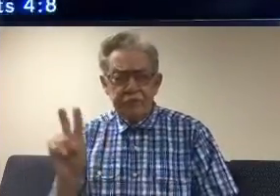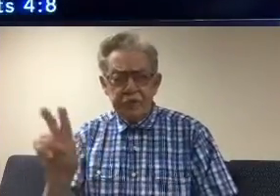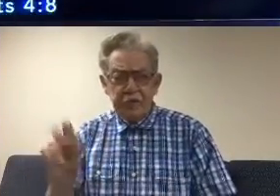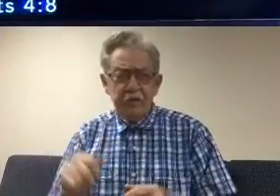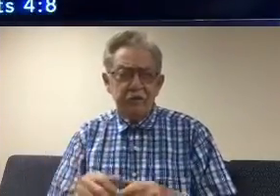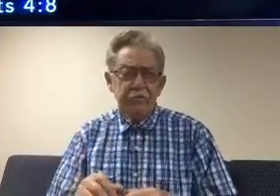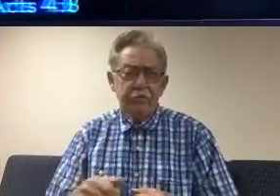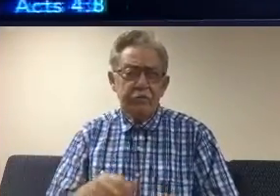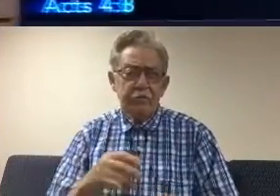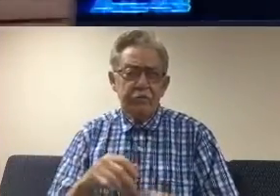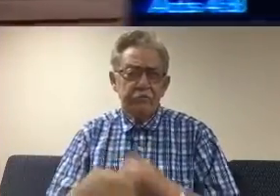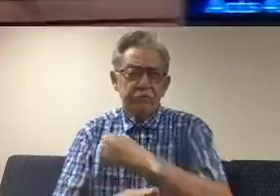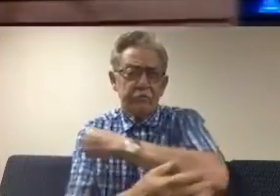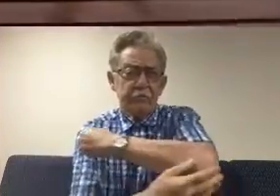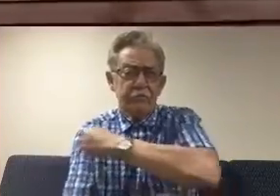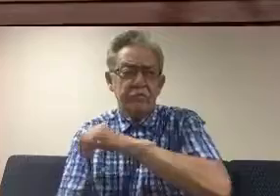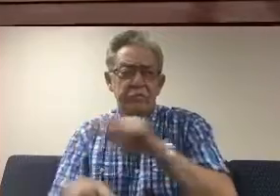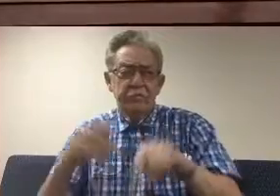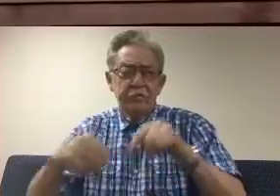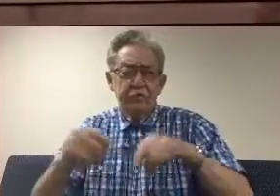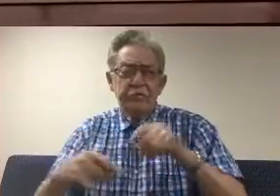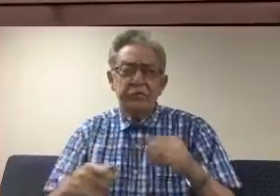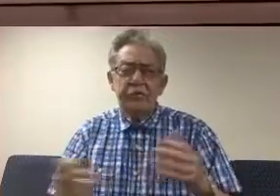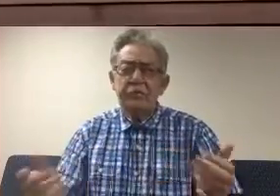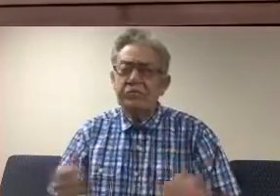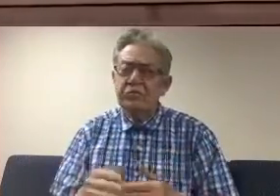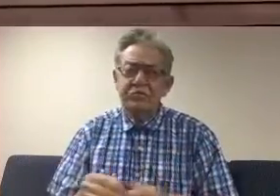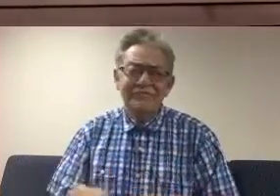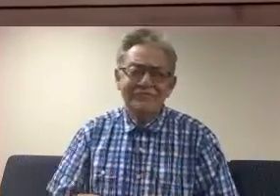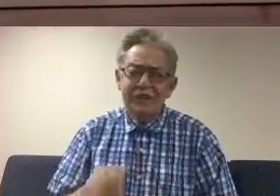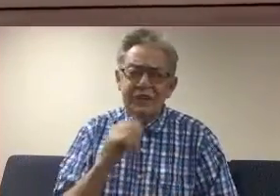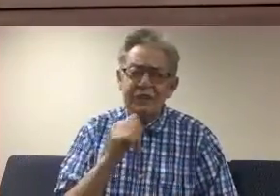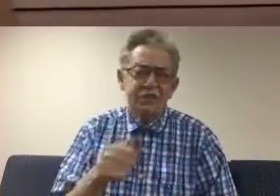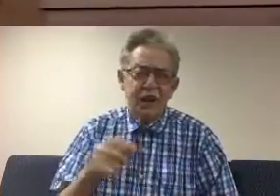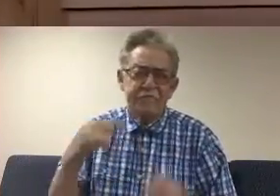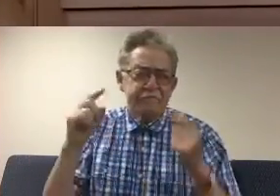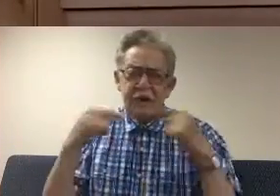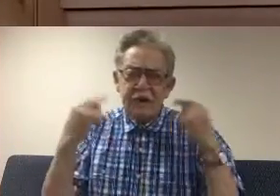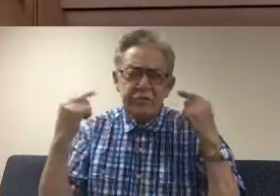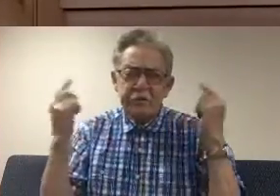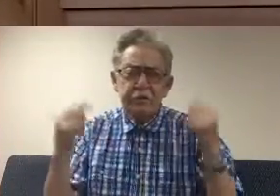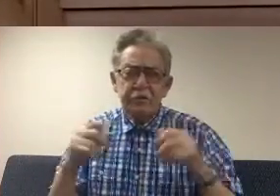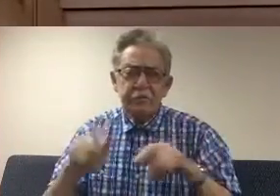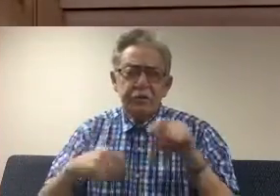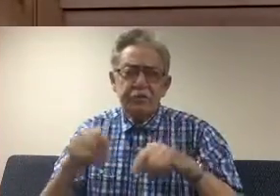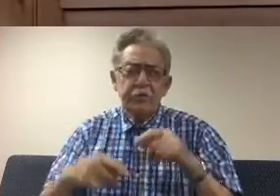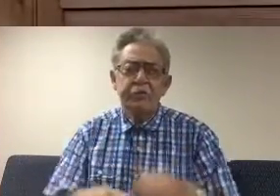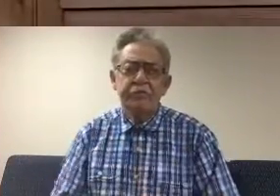to them what they do to everybody, all these insurrectionists, all these people that try to mess up the status quo.